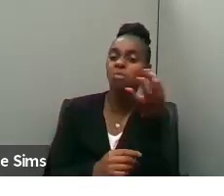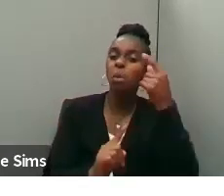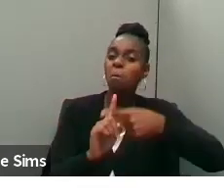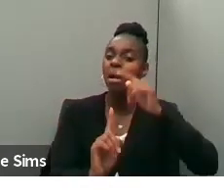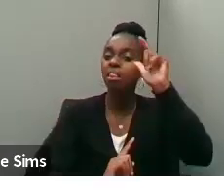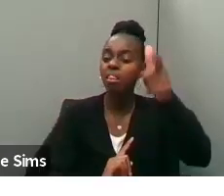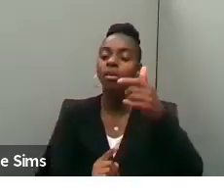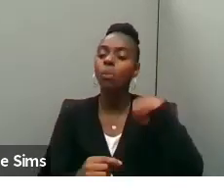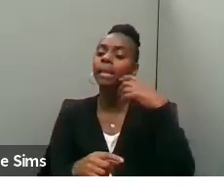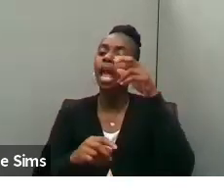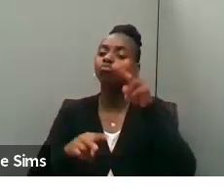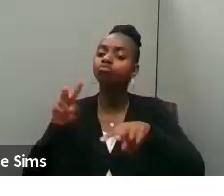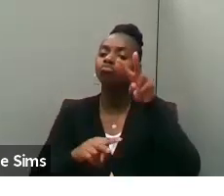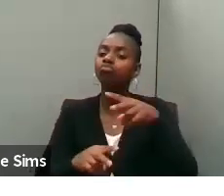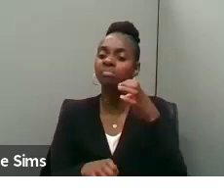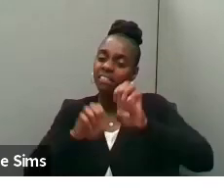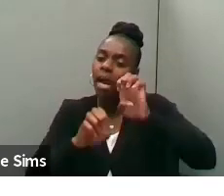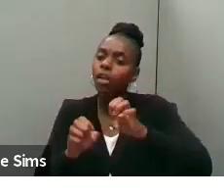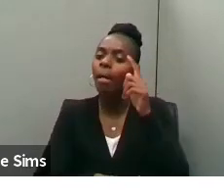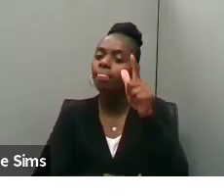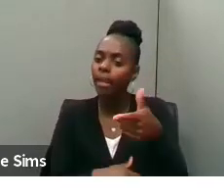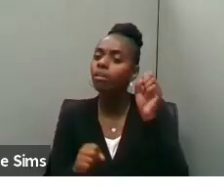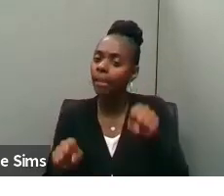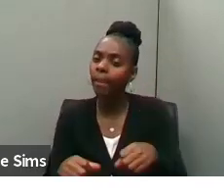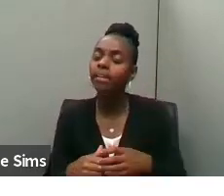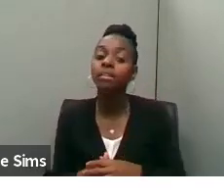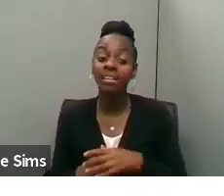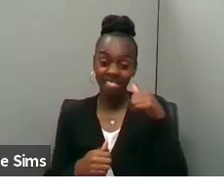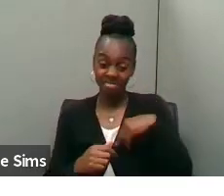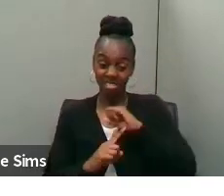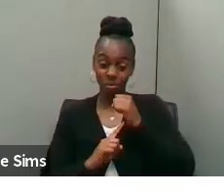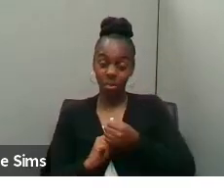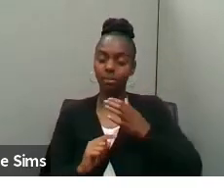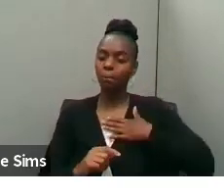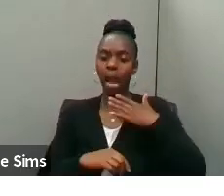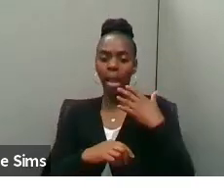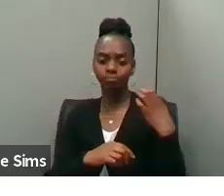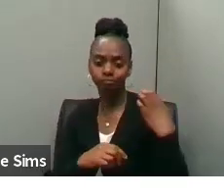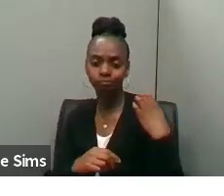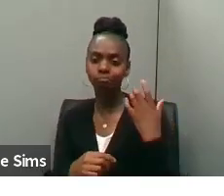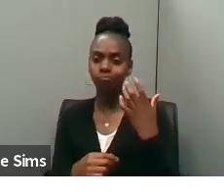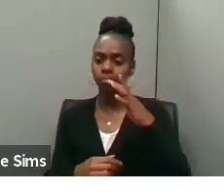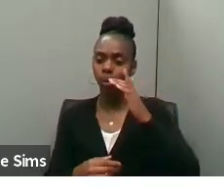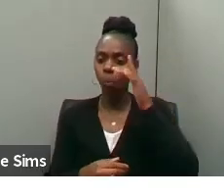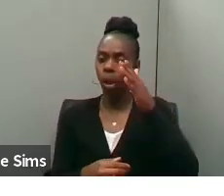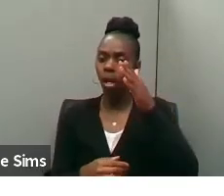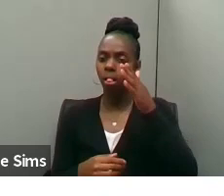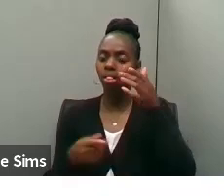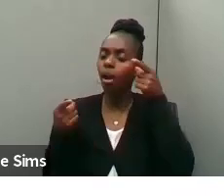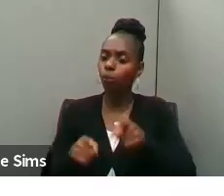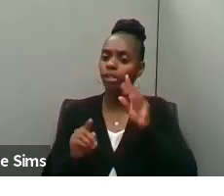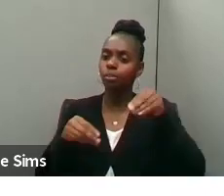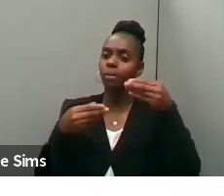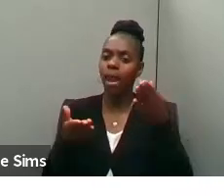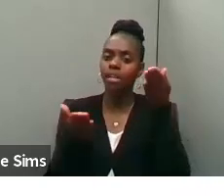can examine that. So even though in this scenario my employer would be agreeing to provide a service